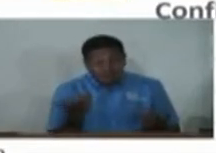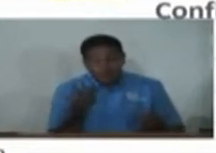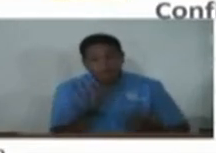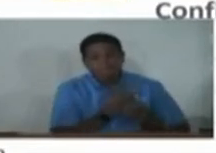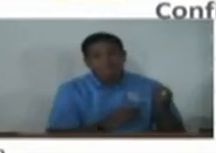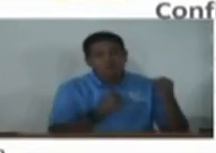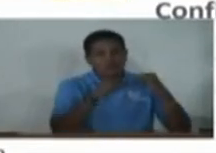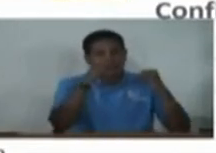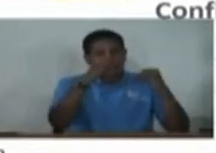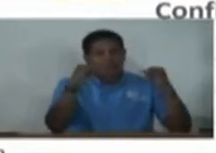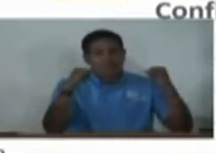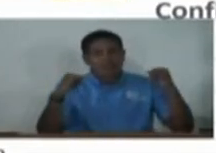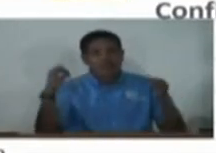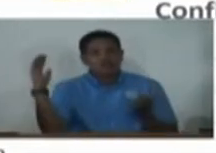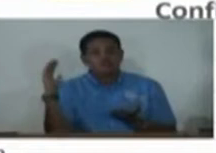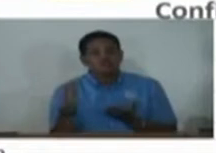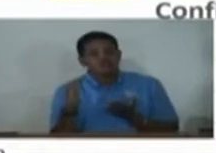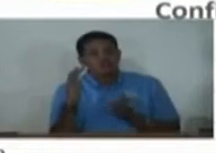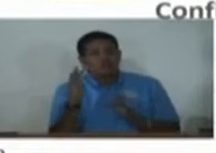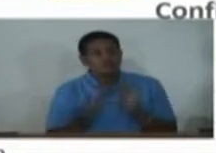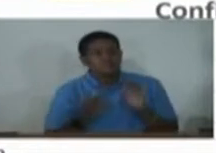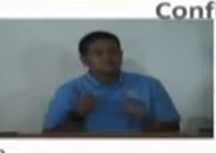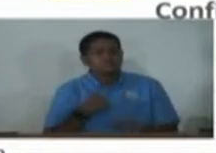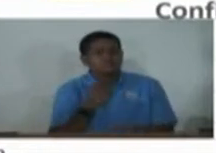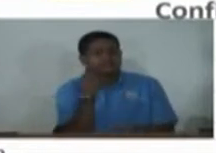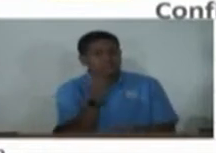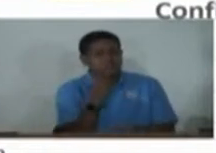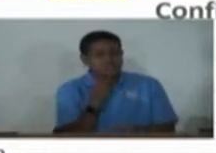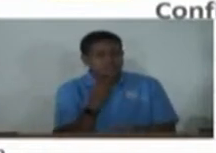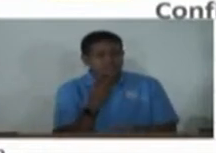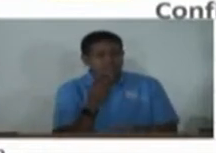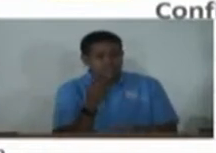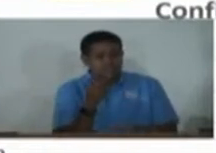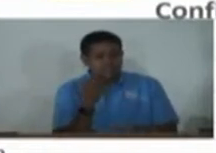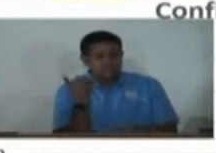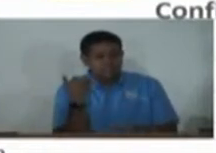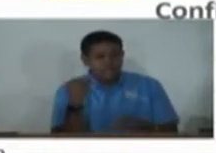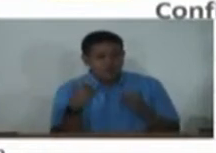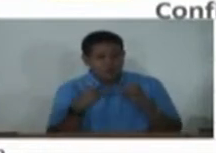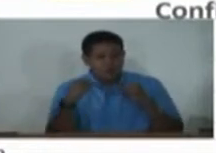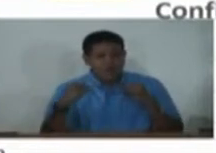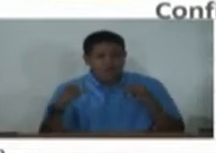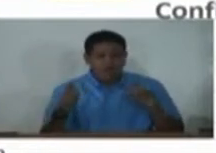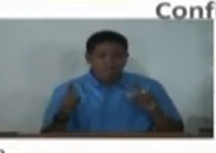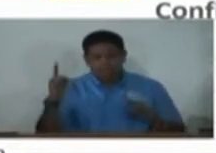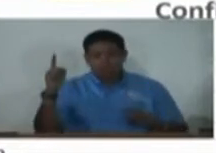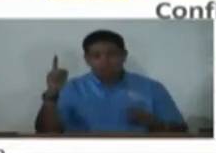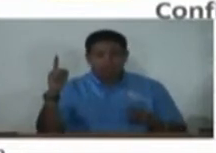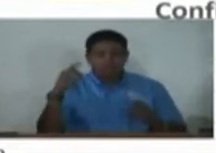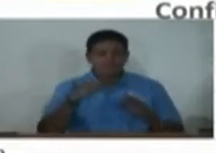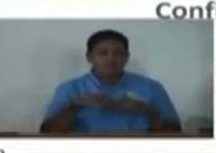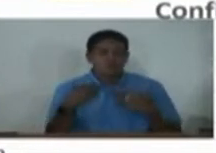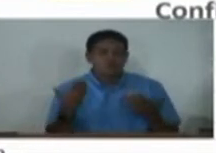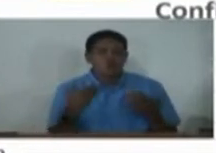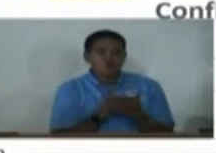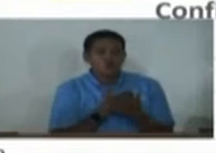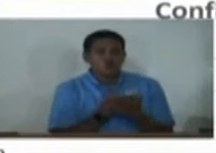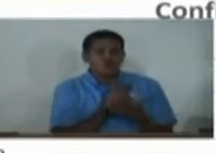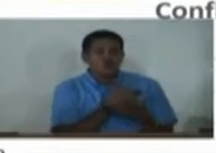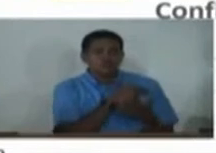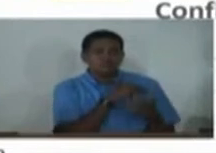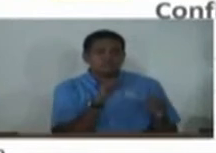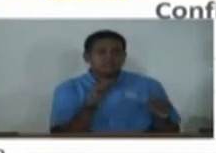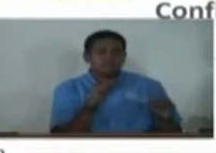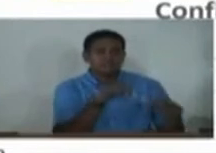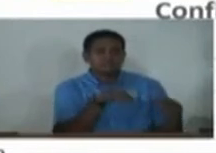trending down, except we are seeing a bump upwards in new hospitalizations,